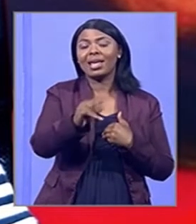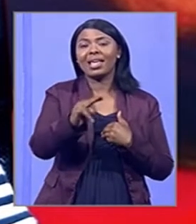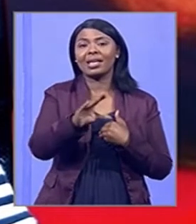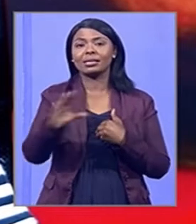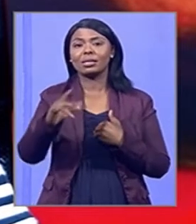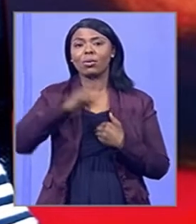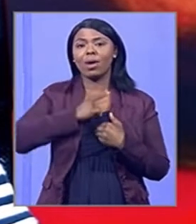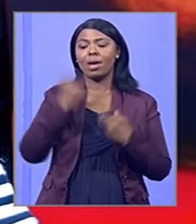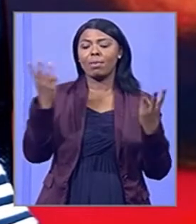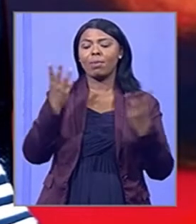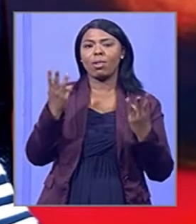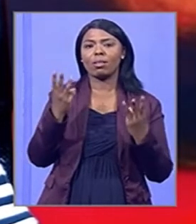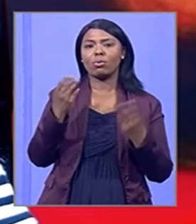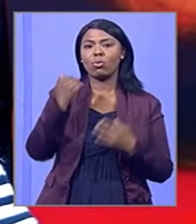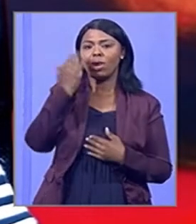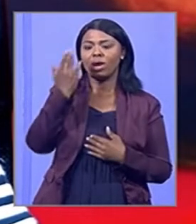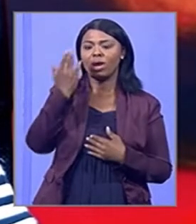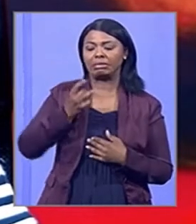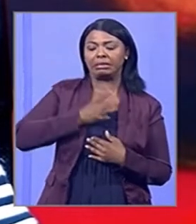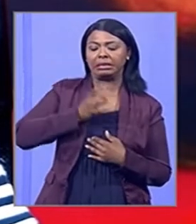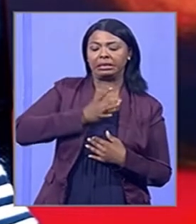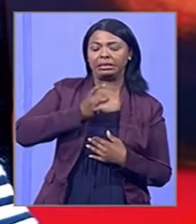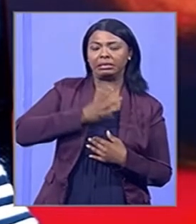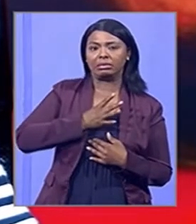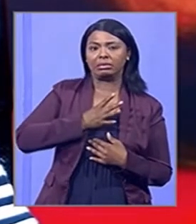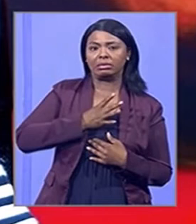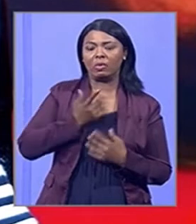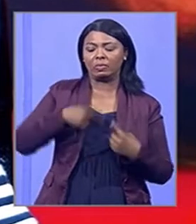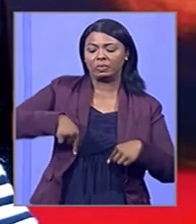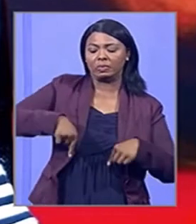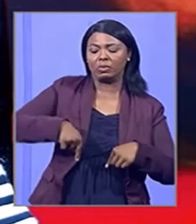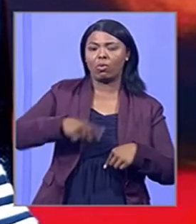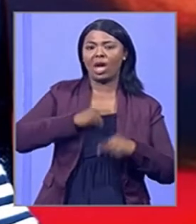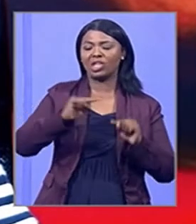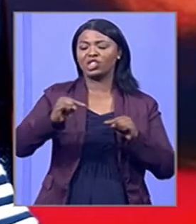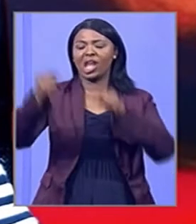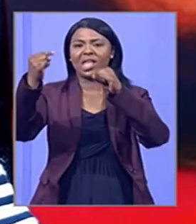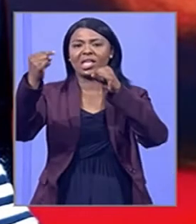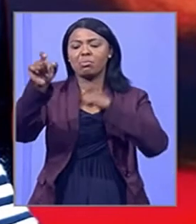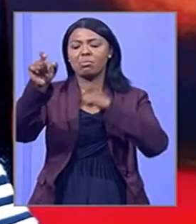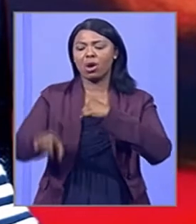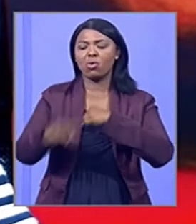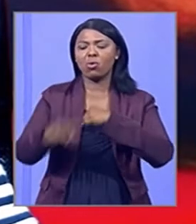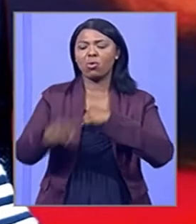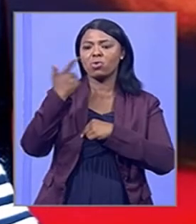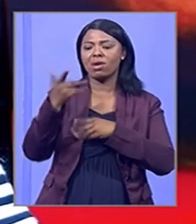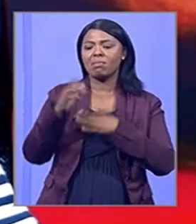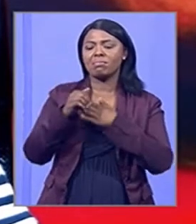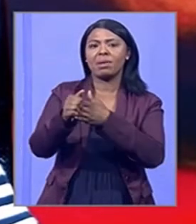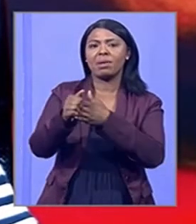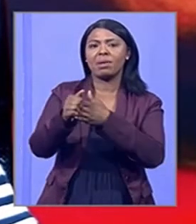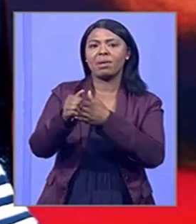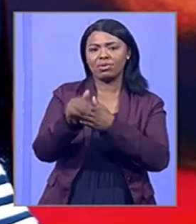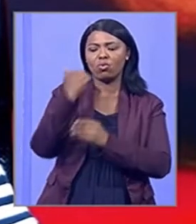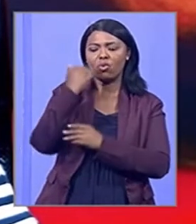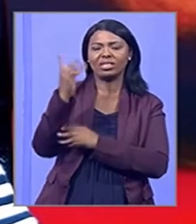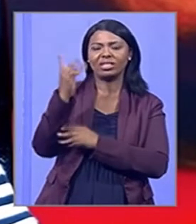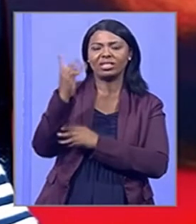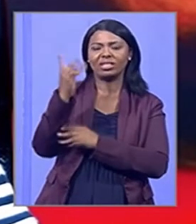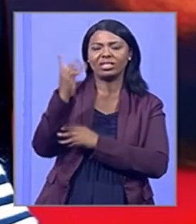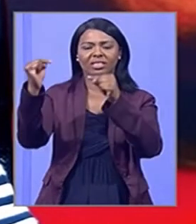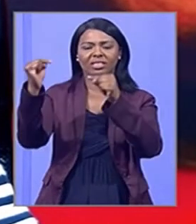ska ba feletsa ba tshosedi ka lebakeng la gore ba challenge ba ileng gore ke bona ba eteletseng ko pele ko ANC ba batla go challenge a